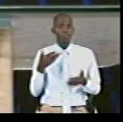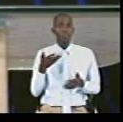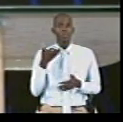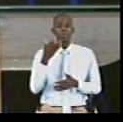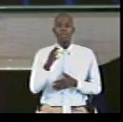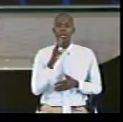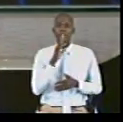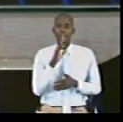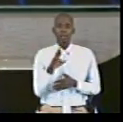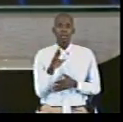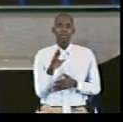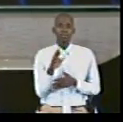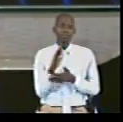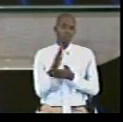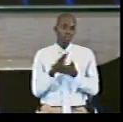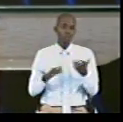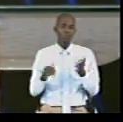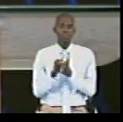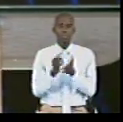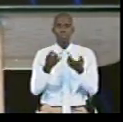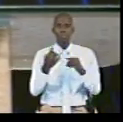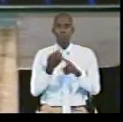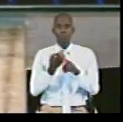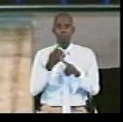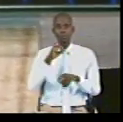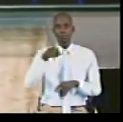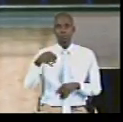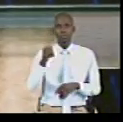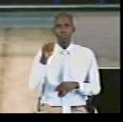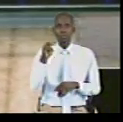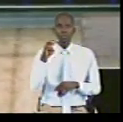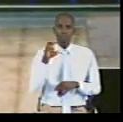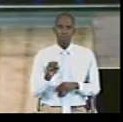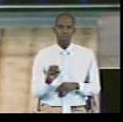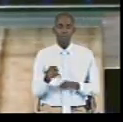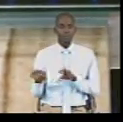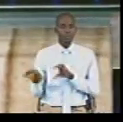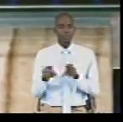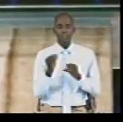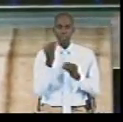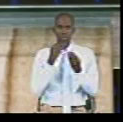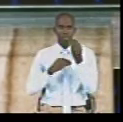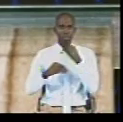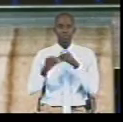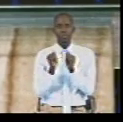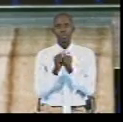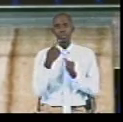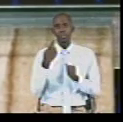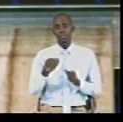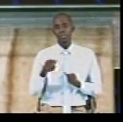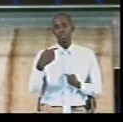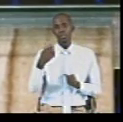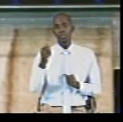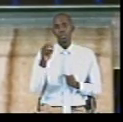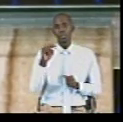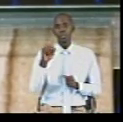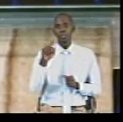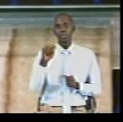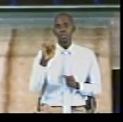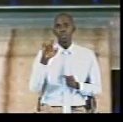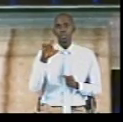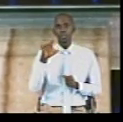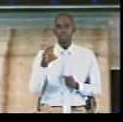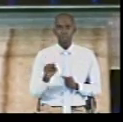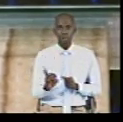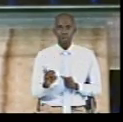came from James, he did eat with the Gentiles. But when they were